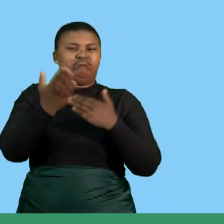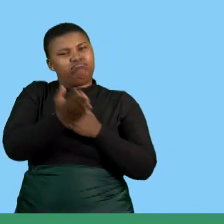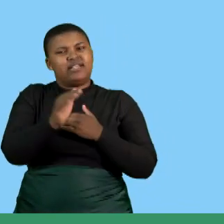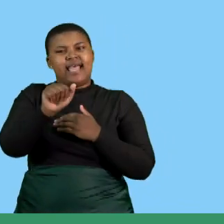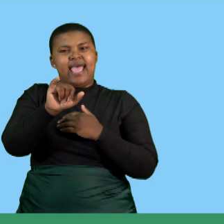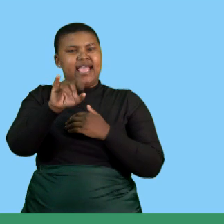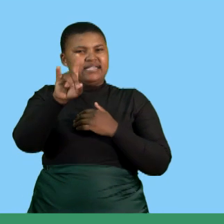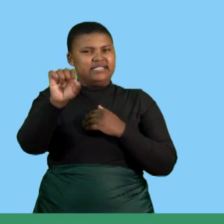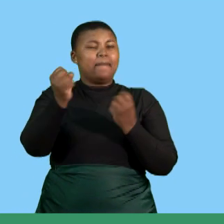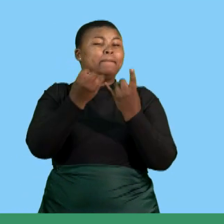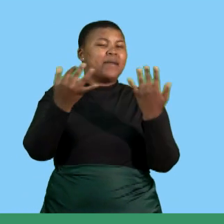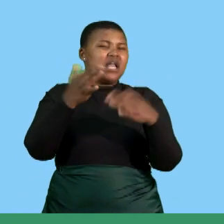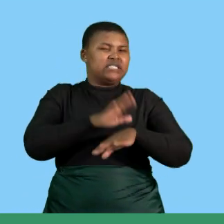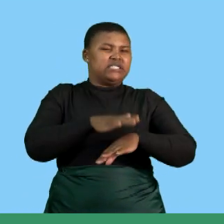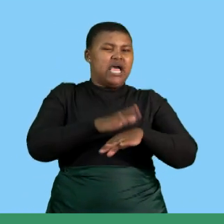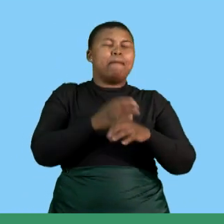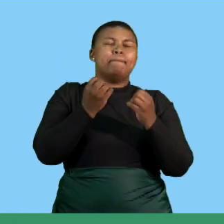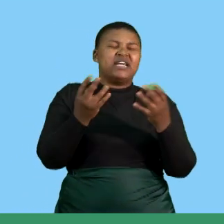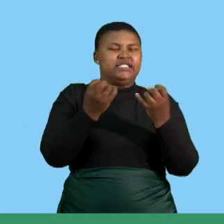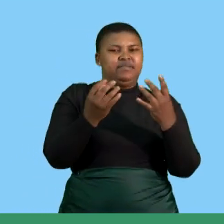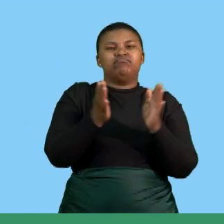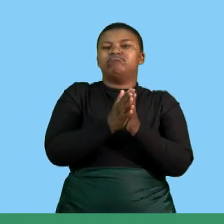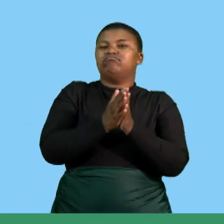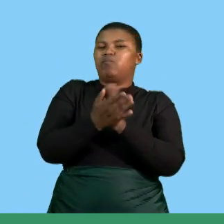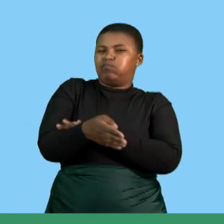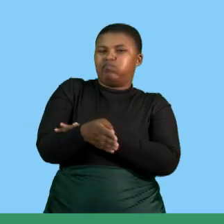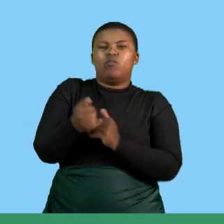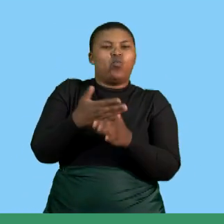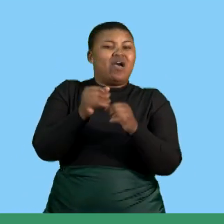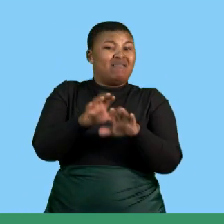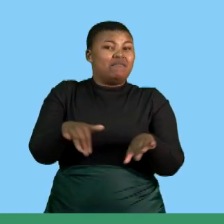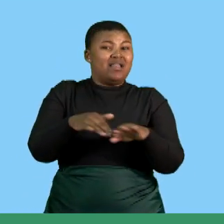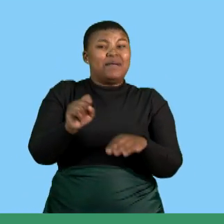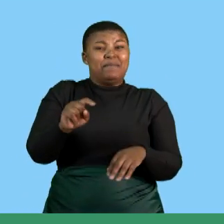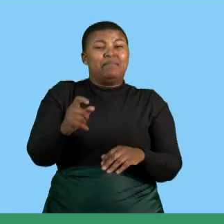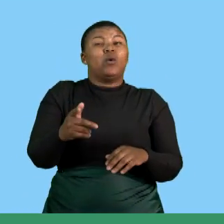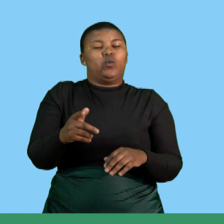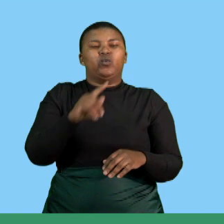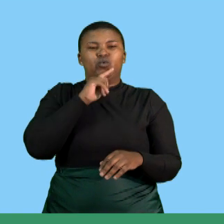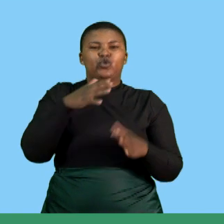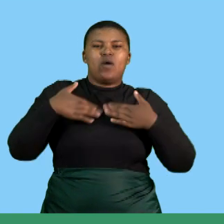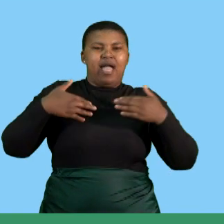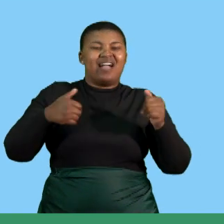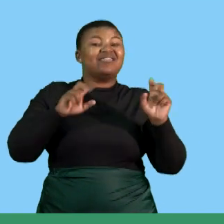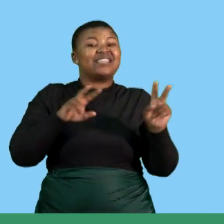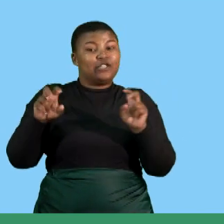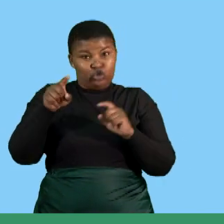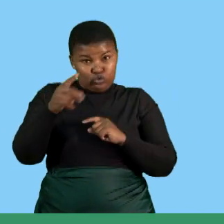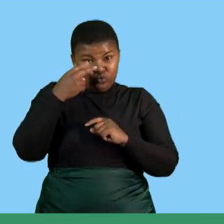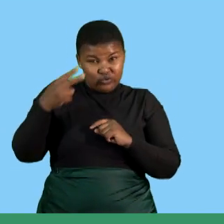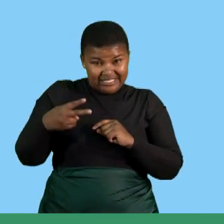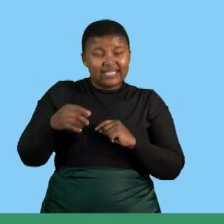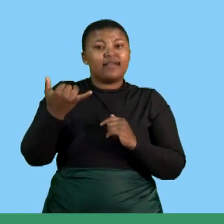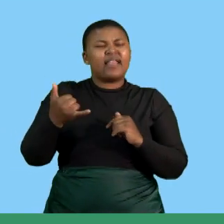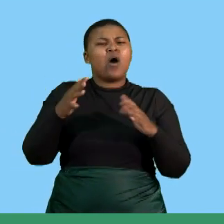HIV/AIDS and are regularly absent from work. So this is of course then a health